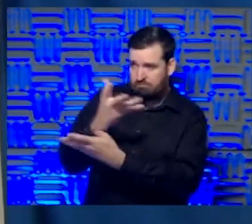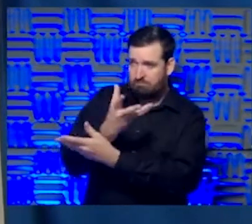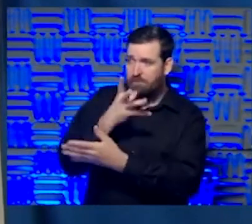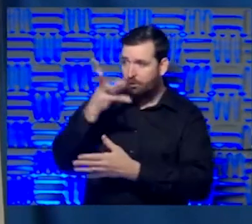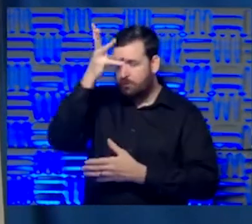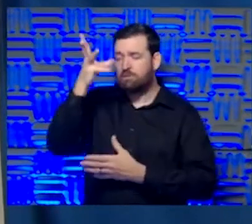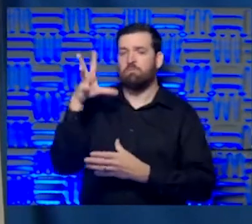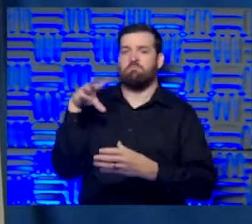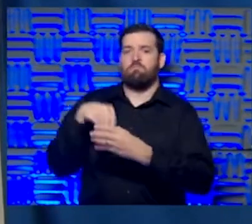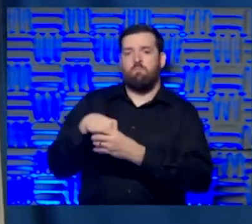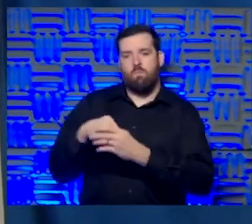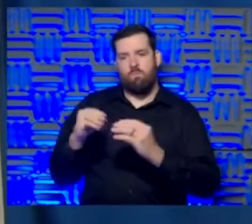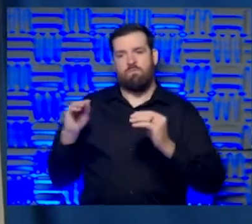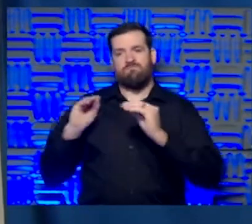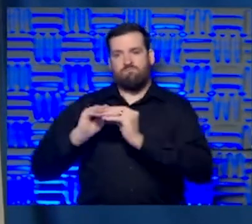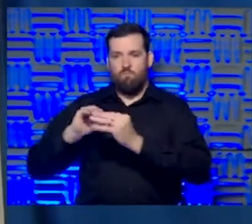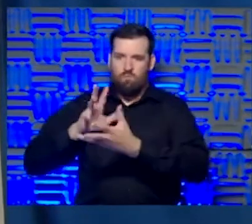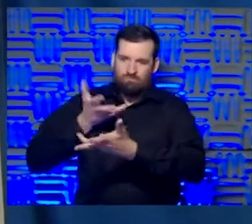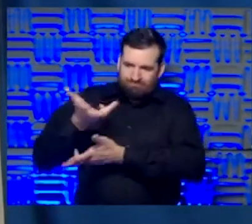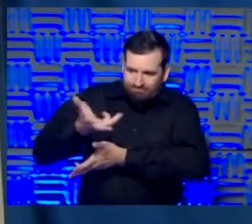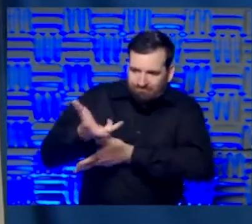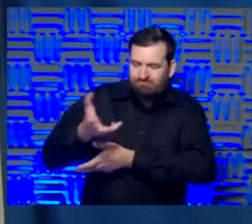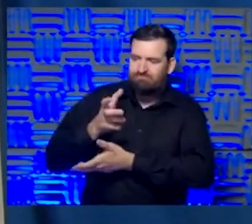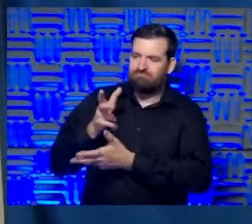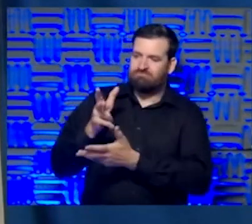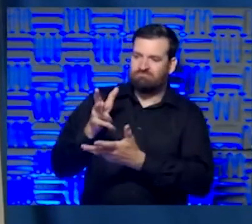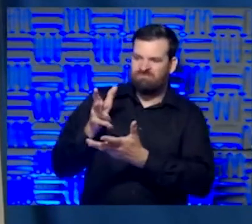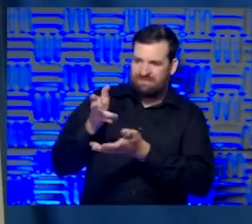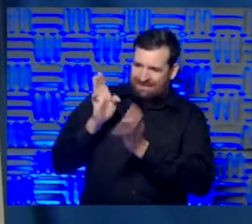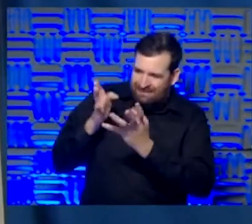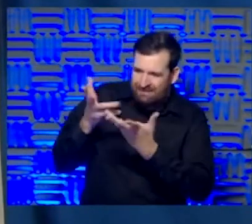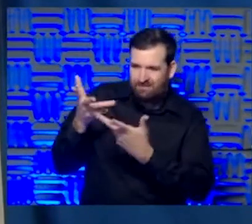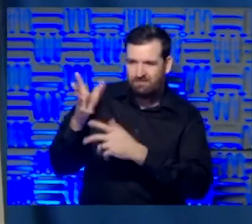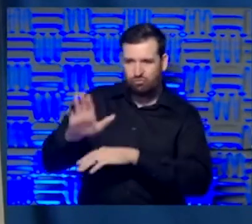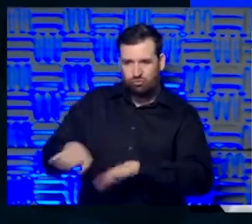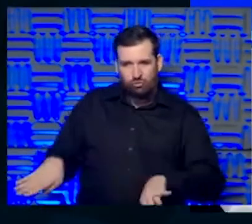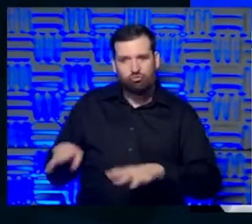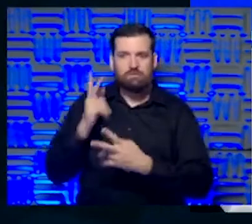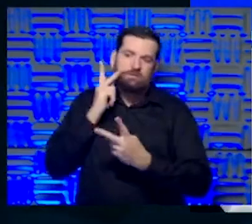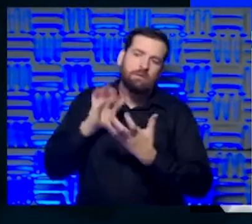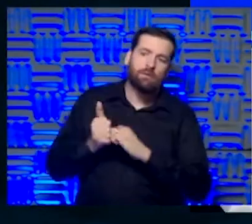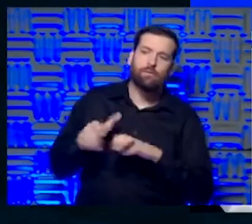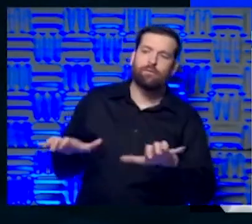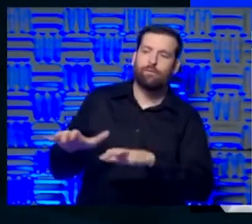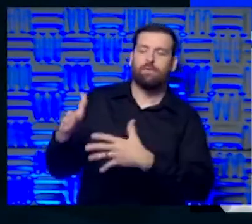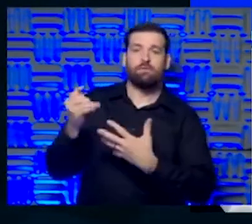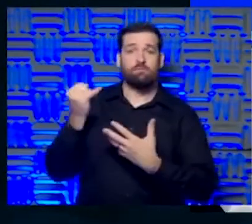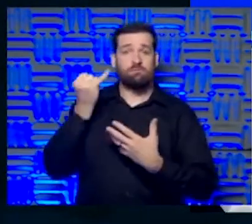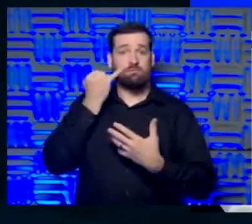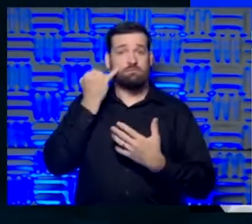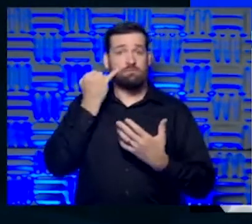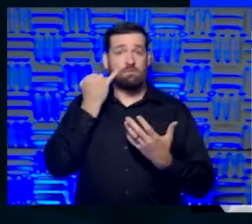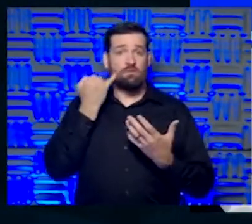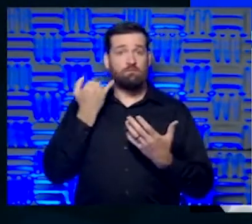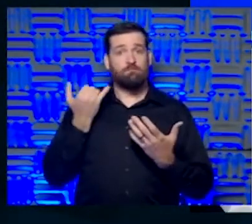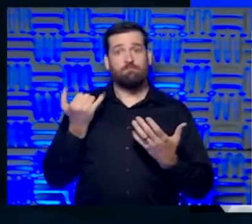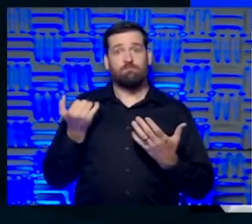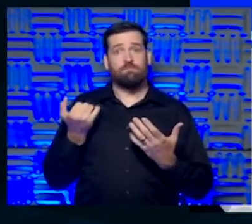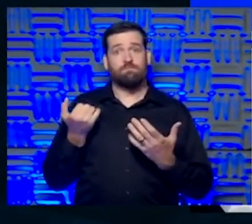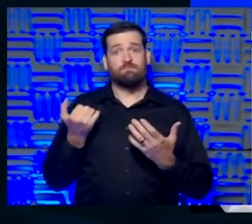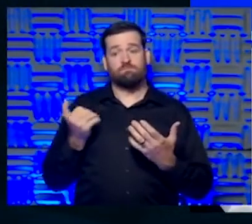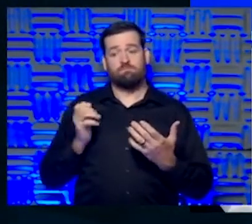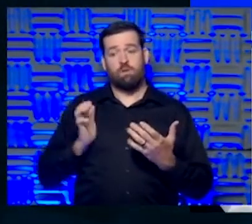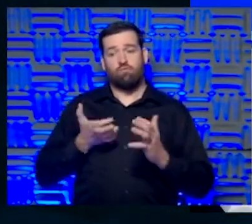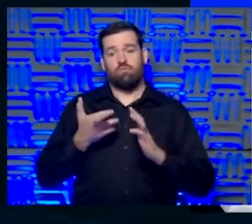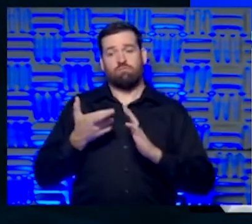engagement with your kids, listening to them, asking them questions, and seeing how they're doing. And if we have a role in the healthcare